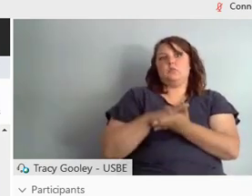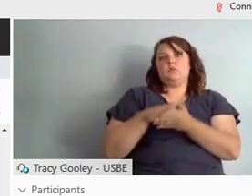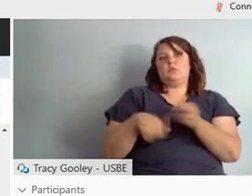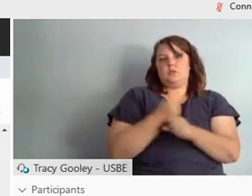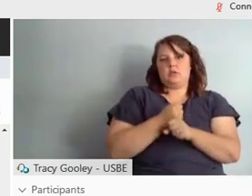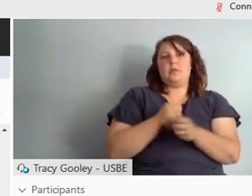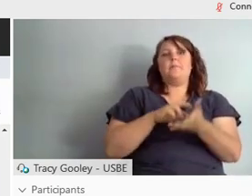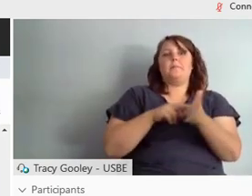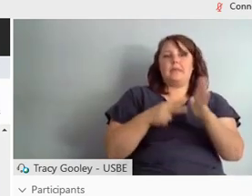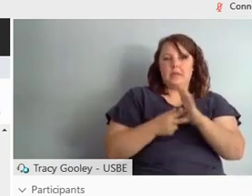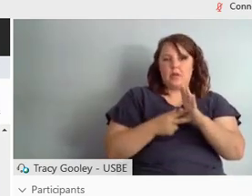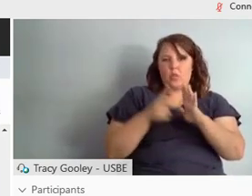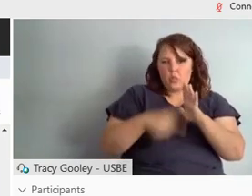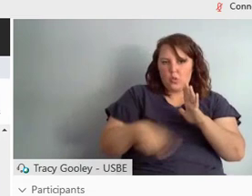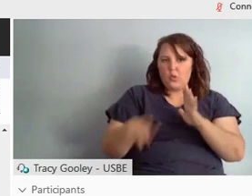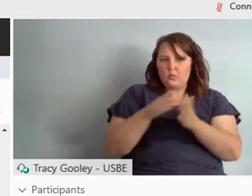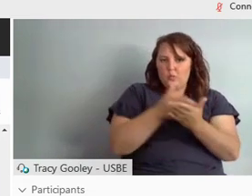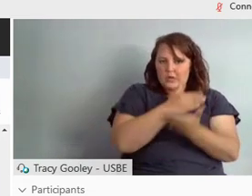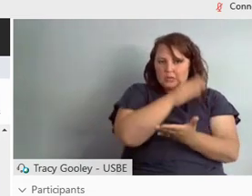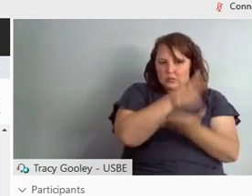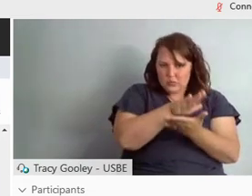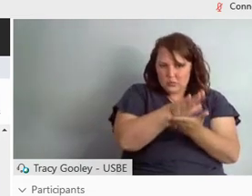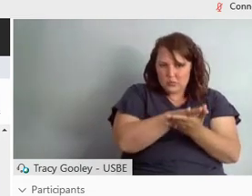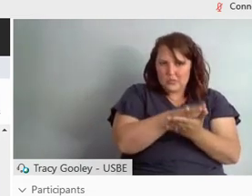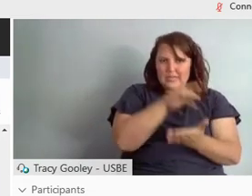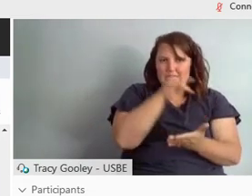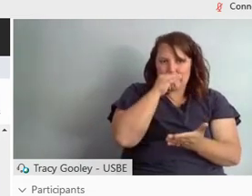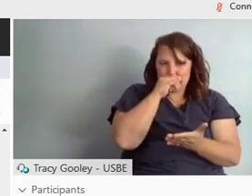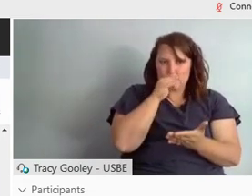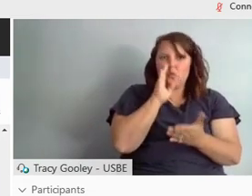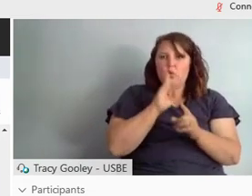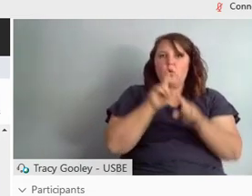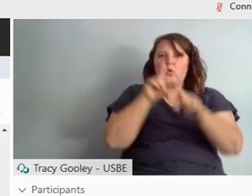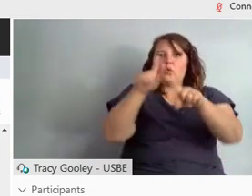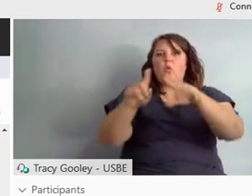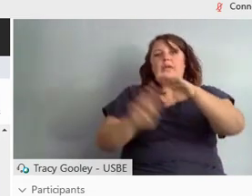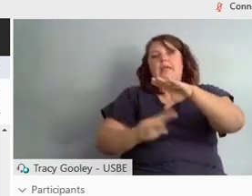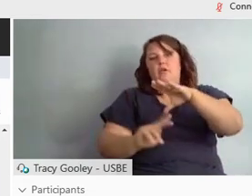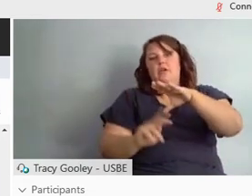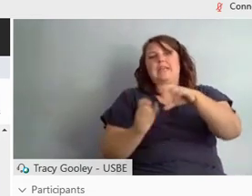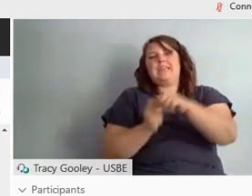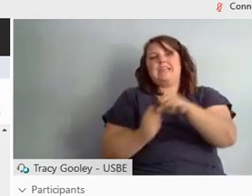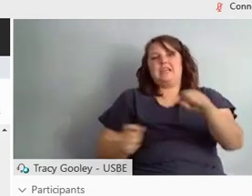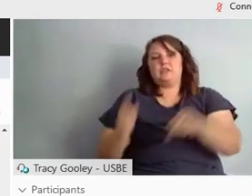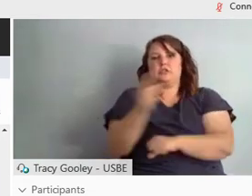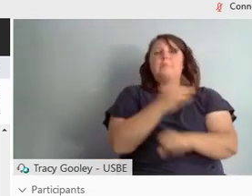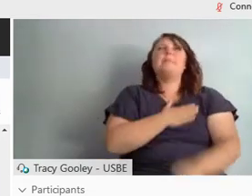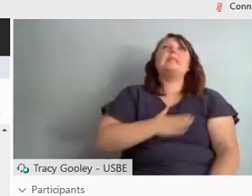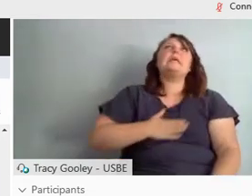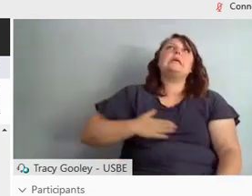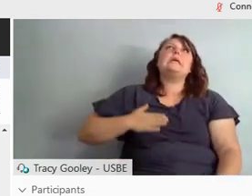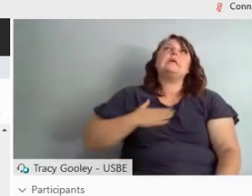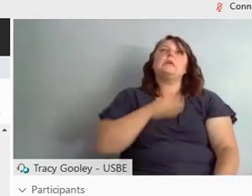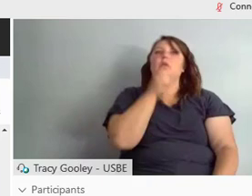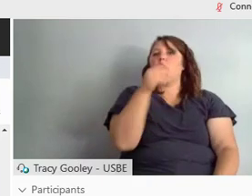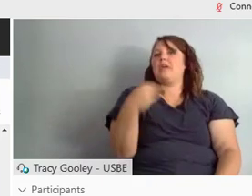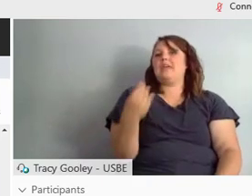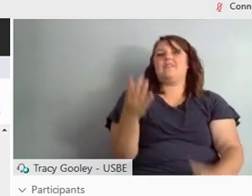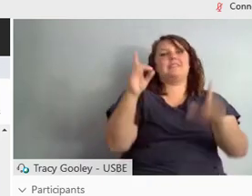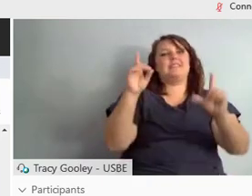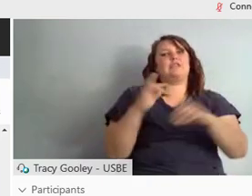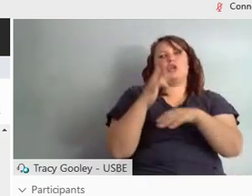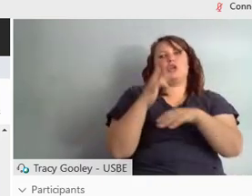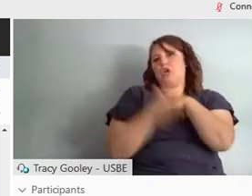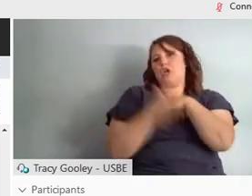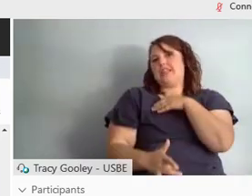those preschoolers that are going to kindergarten next year. Please do not